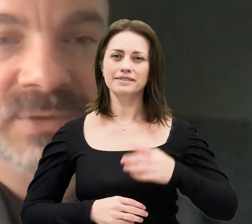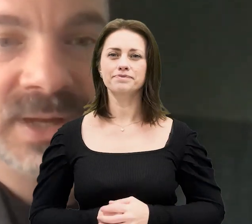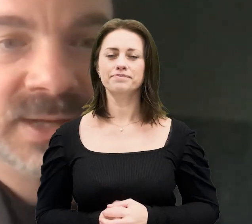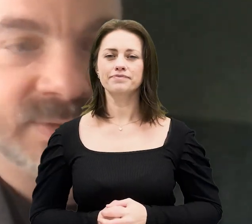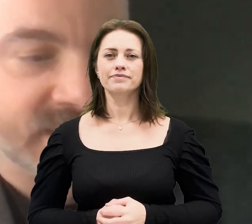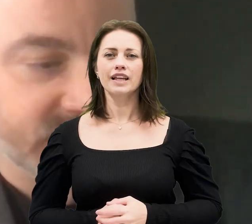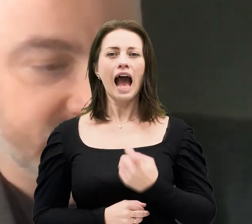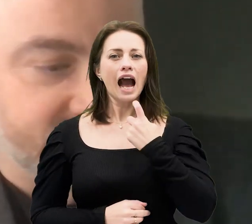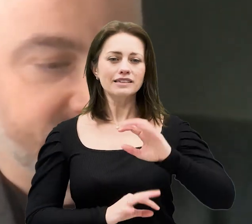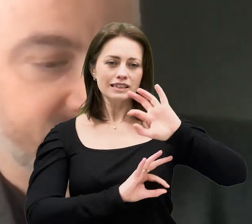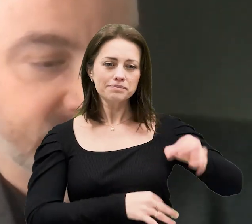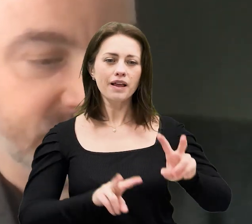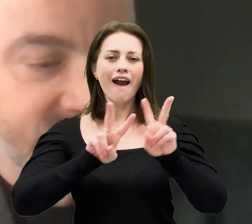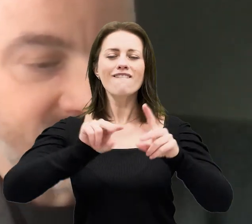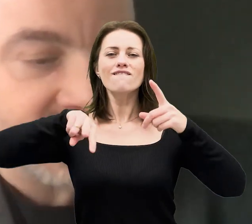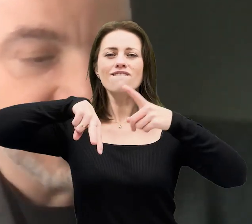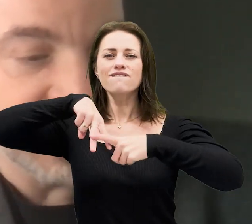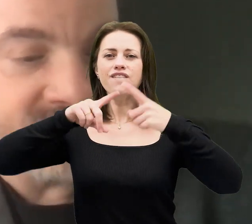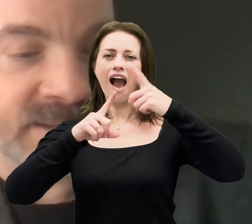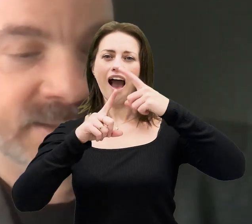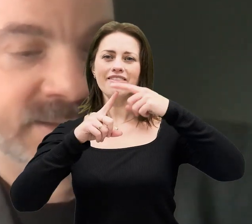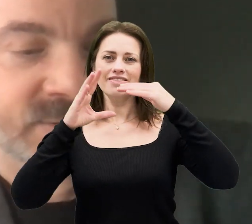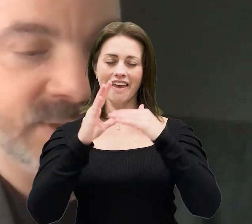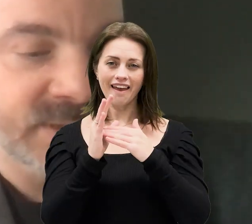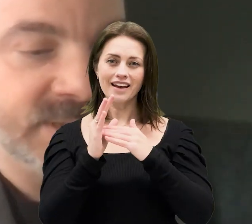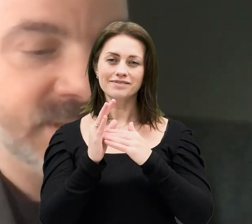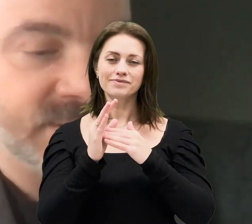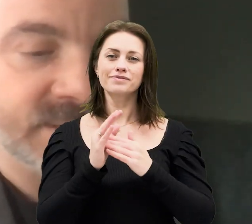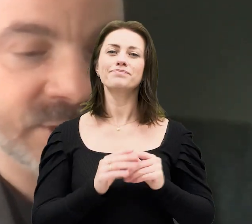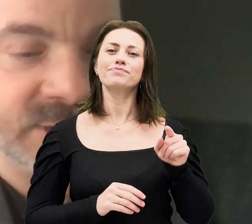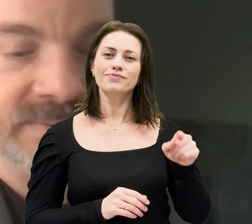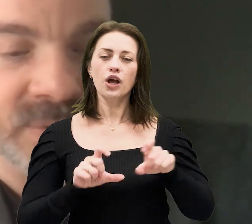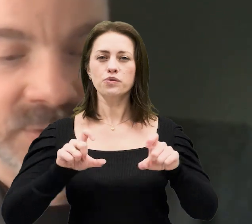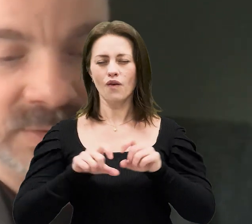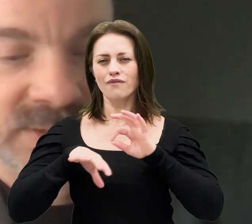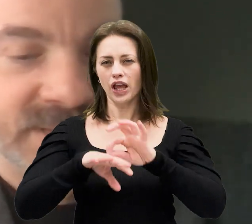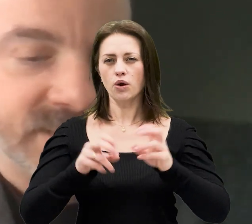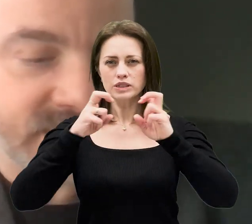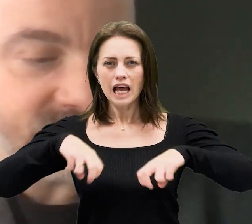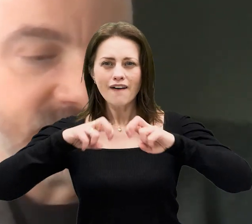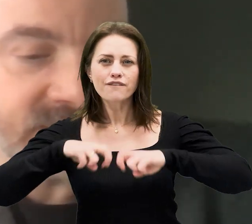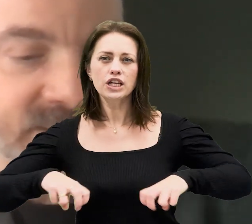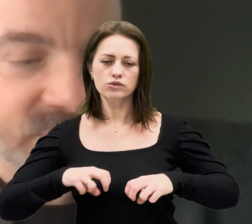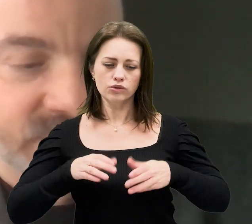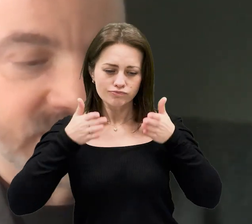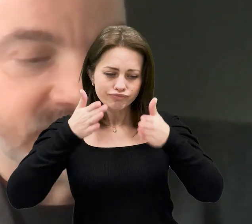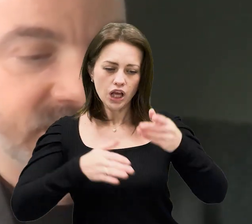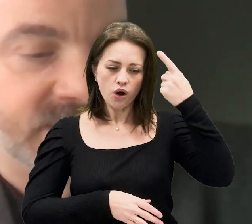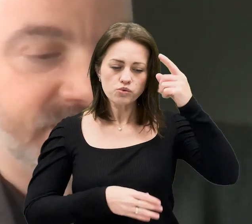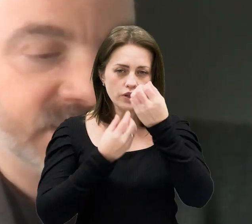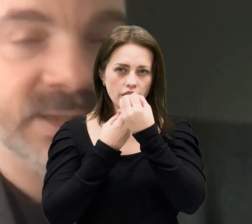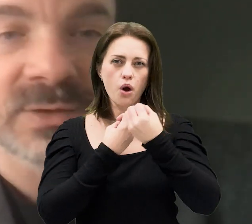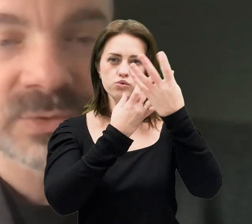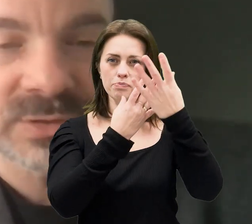and I would like to ask Vate Zylstra, who is the senior researcher focused on study success and student